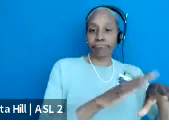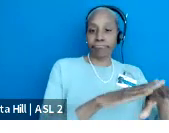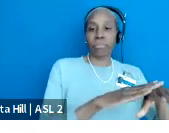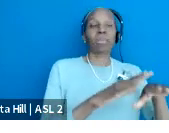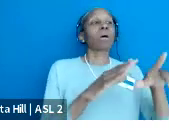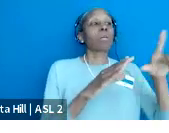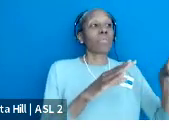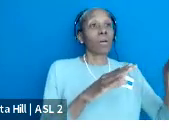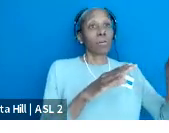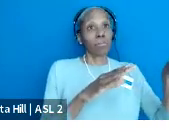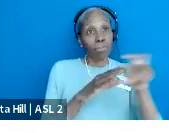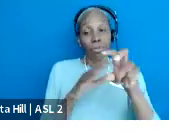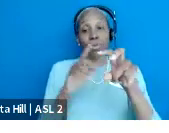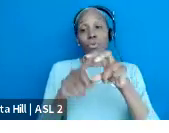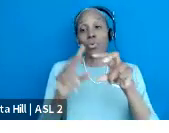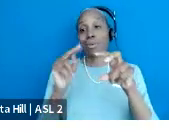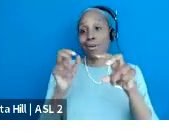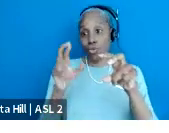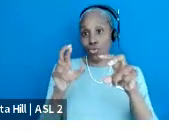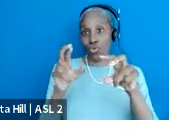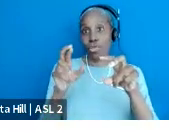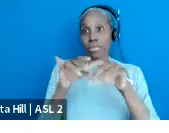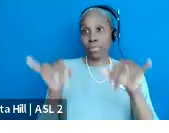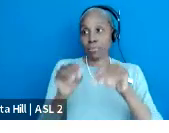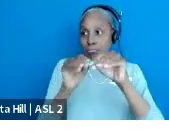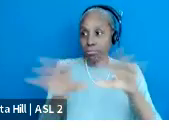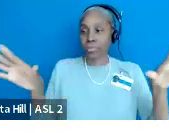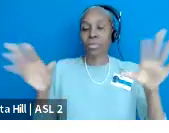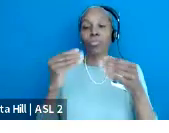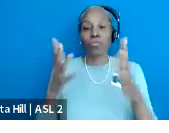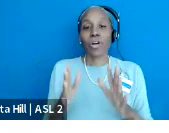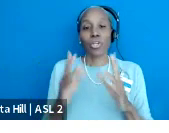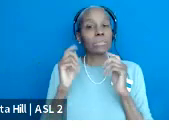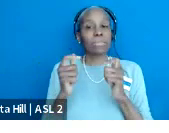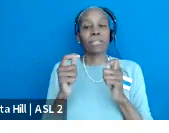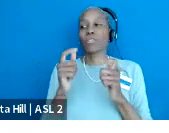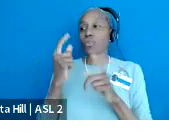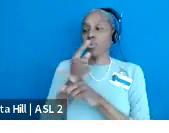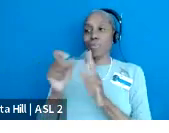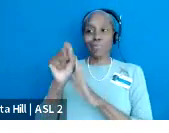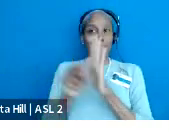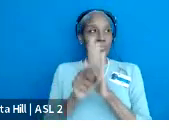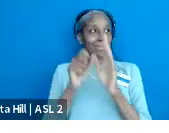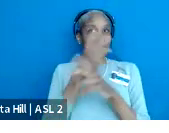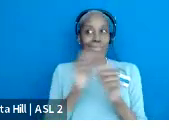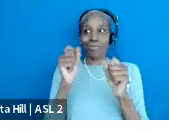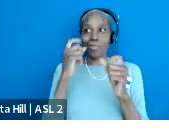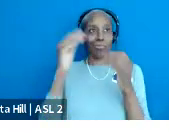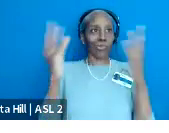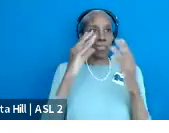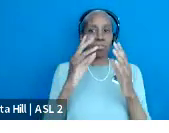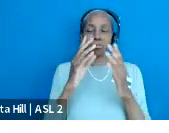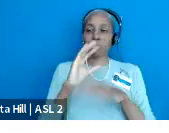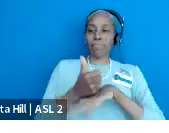transmitted through the NIMR system to providers immediately so that appropriate safety notifications can be put in place. I think it's also important to